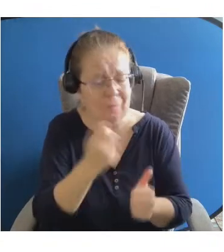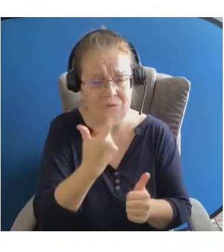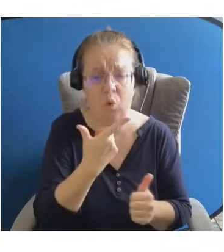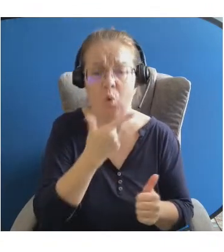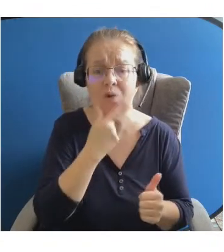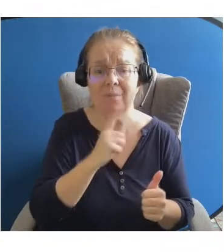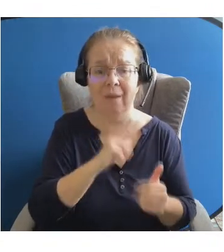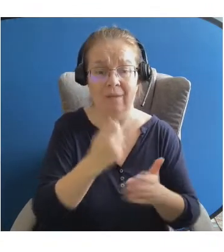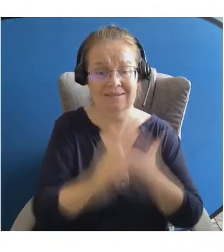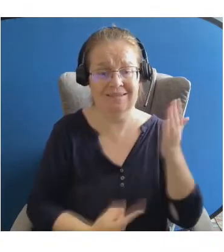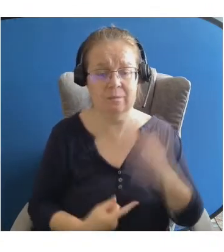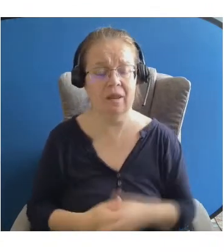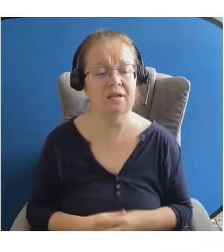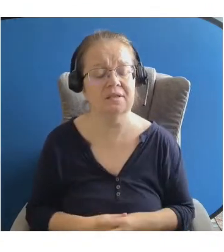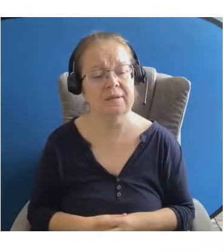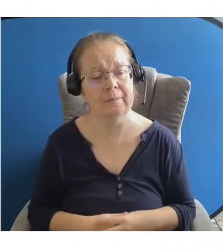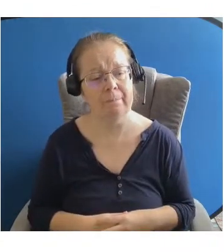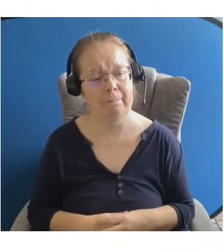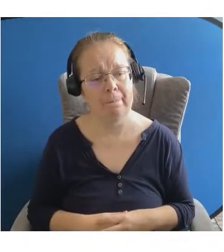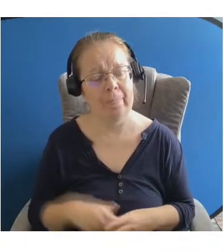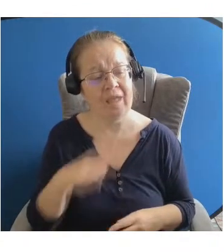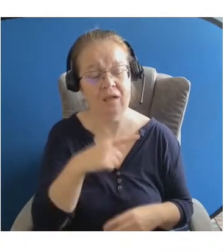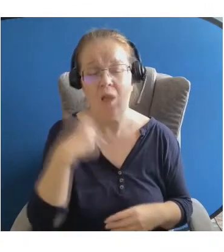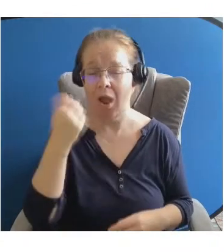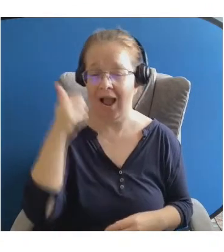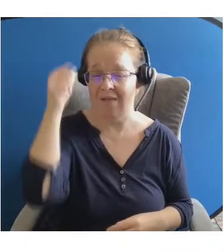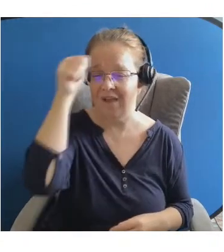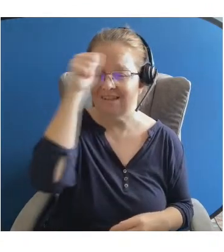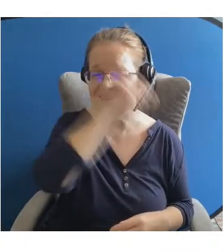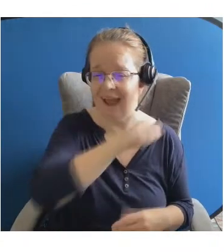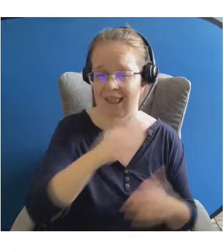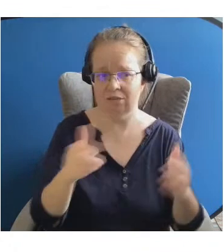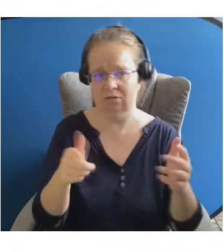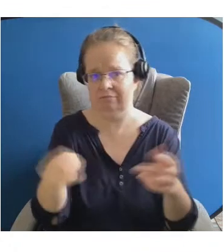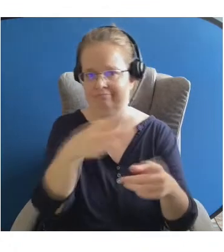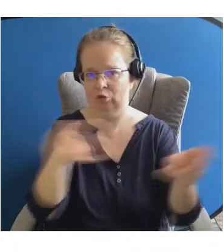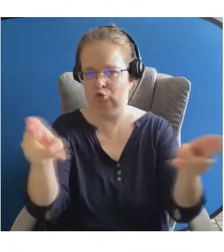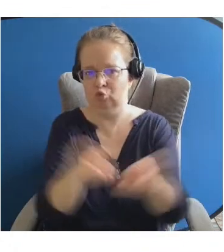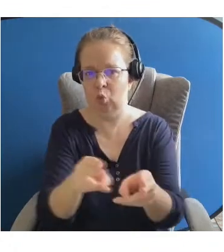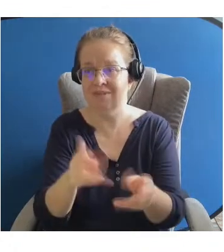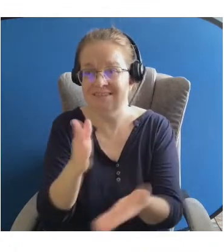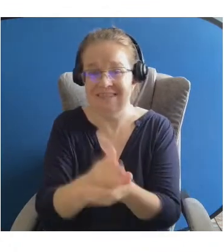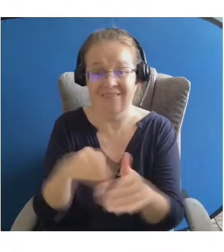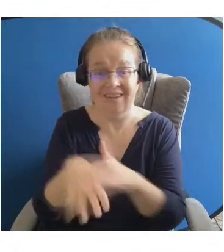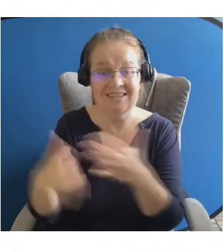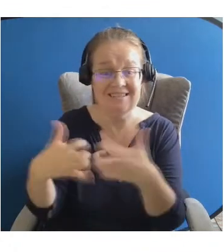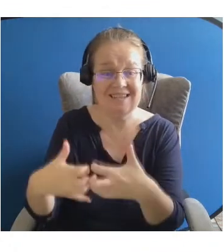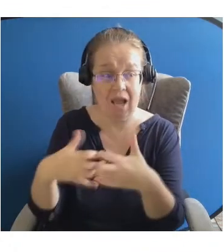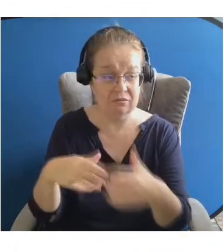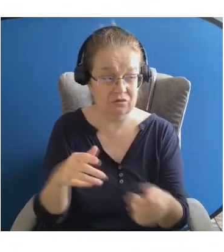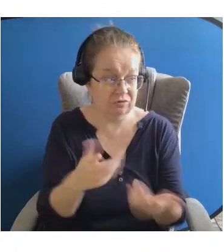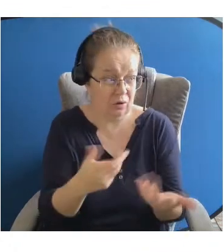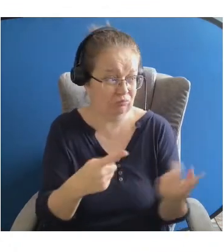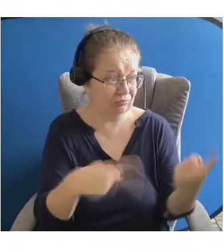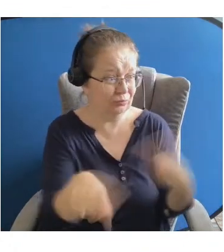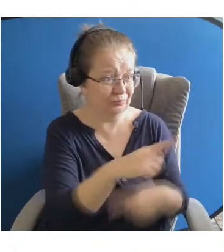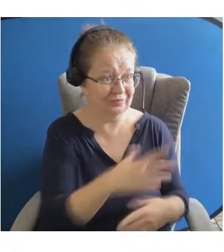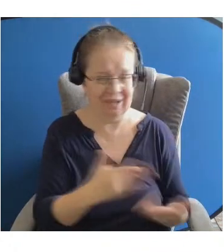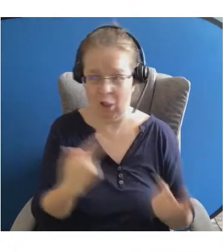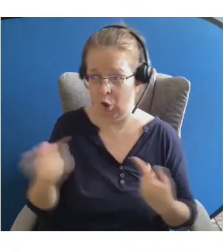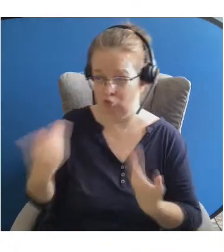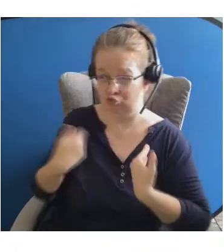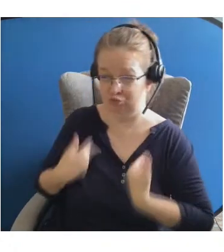there's a huge talent shortage, particularly in technology, and you know, it's in everyone's best interest to tap into this rich pool of